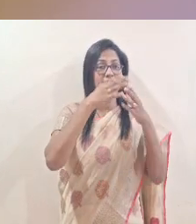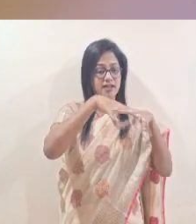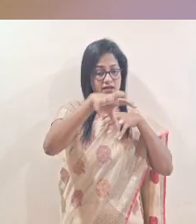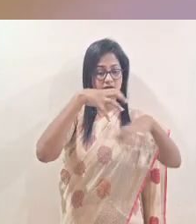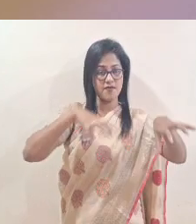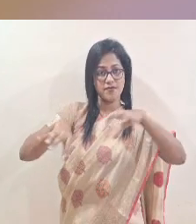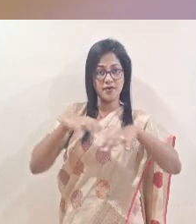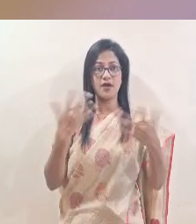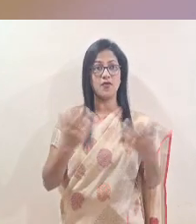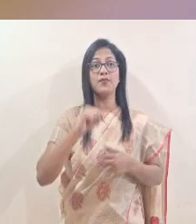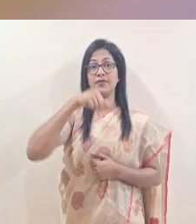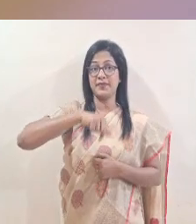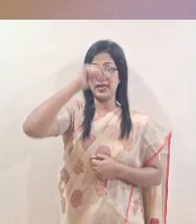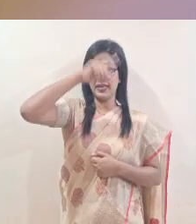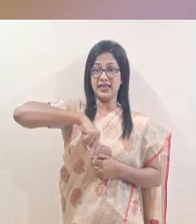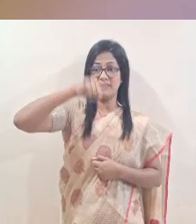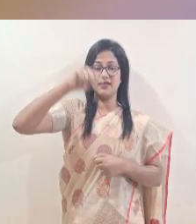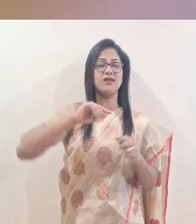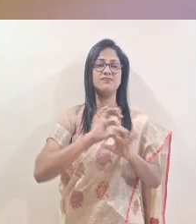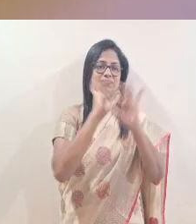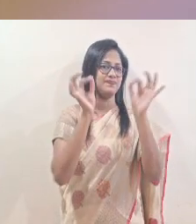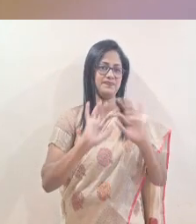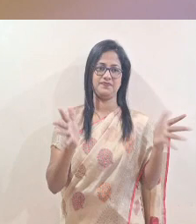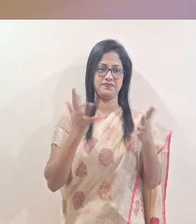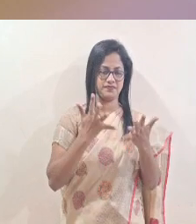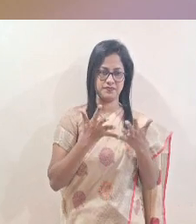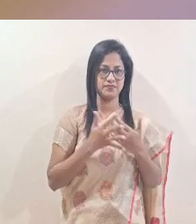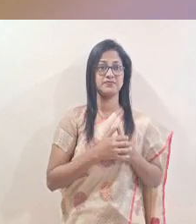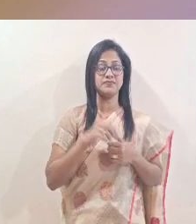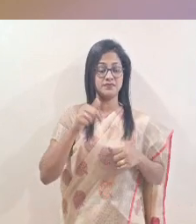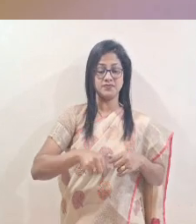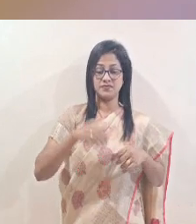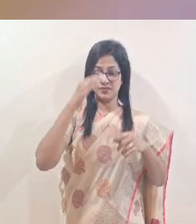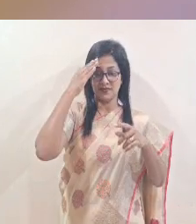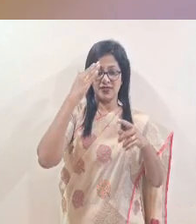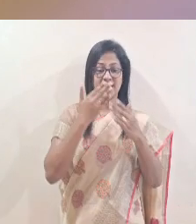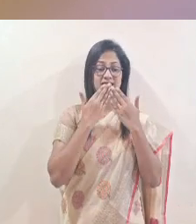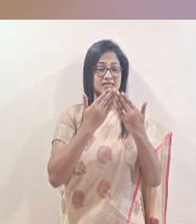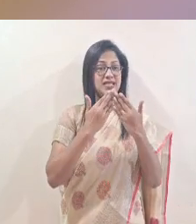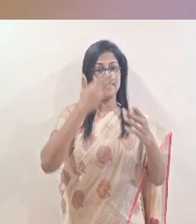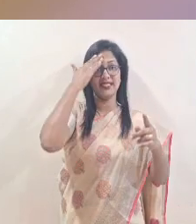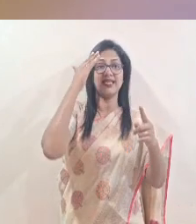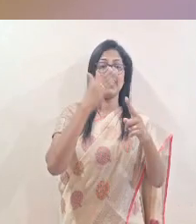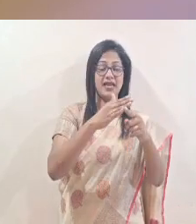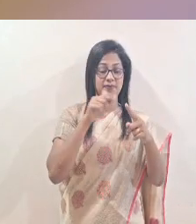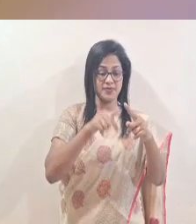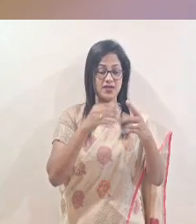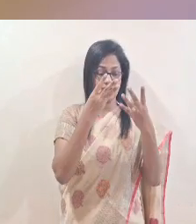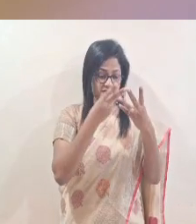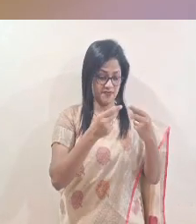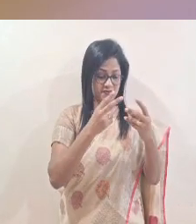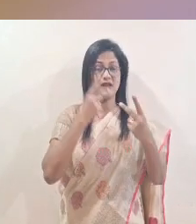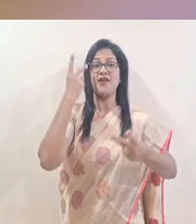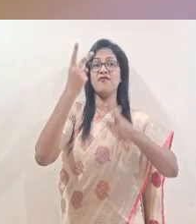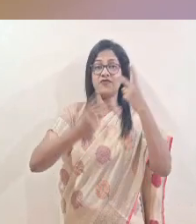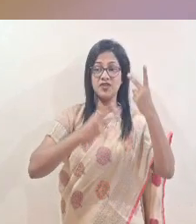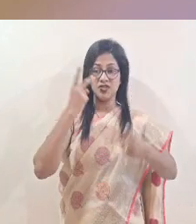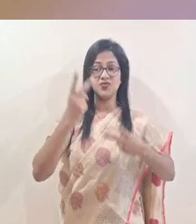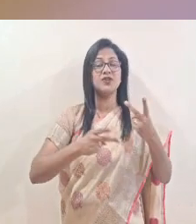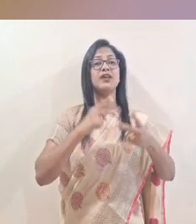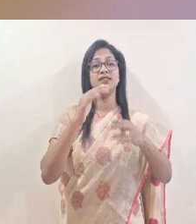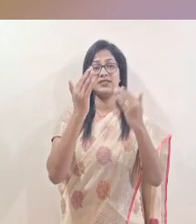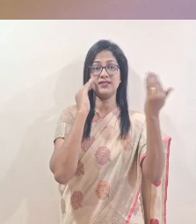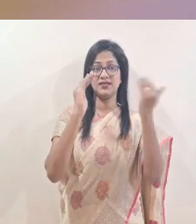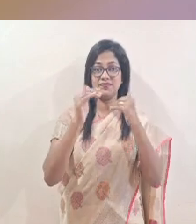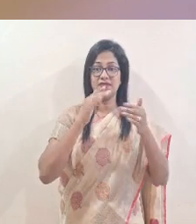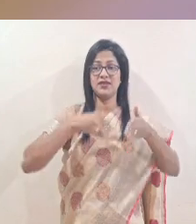But in India, this has not been done yet. So in the aim of my study, I have tried to quantify, visualize, and compare